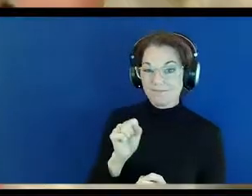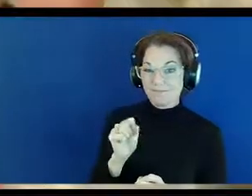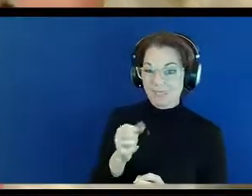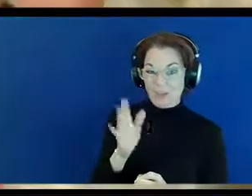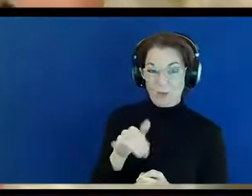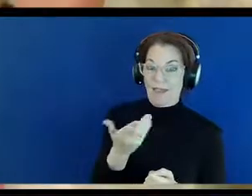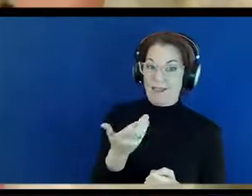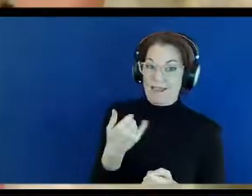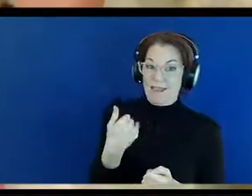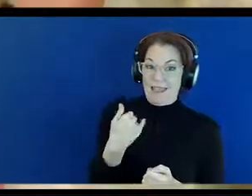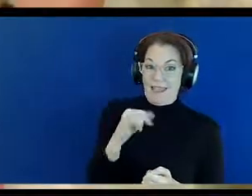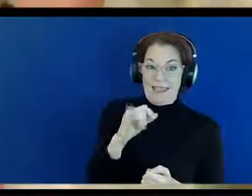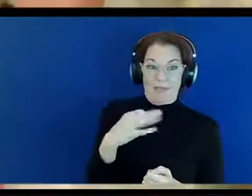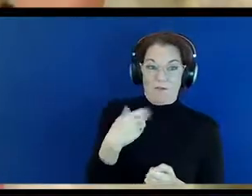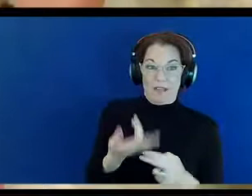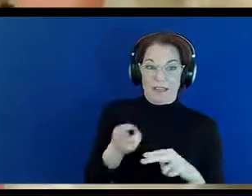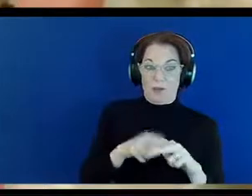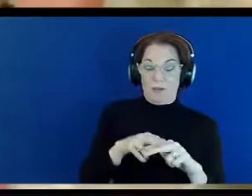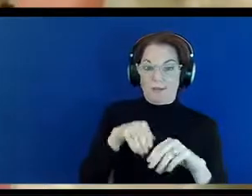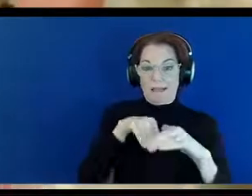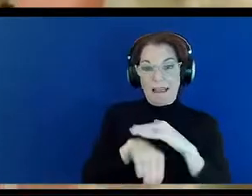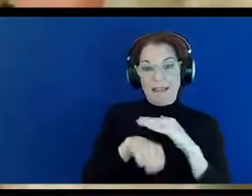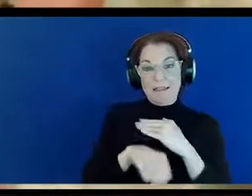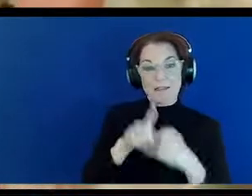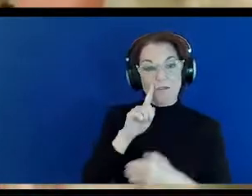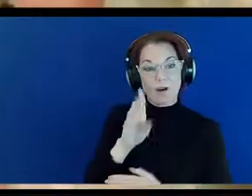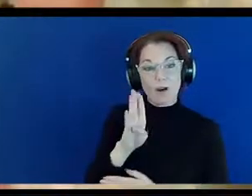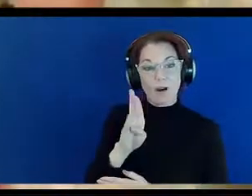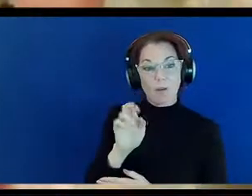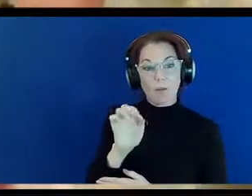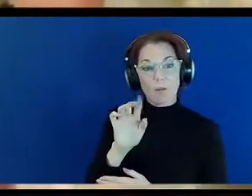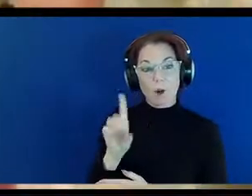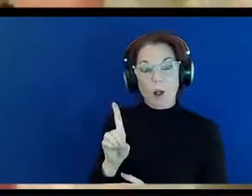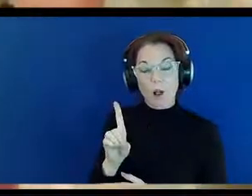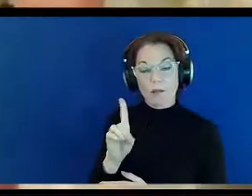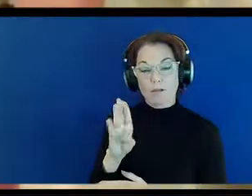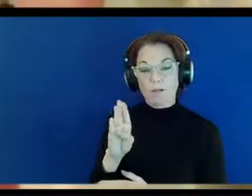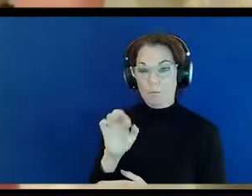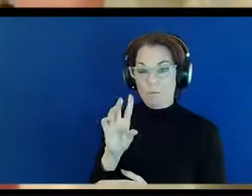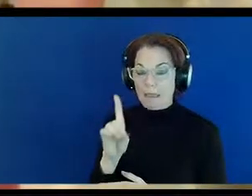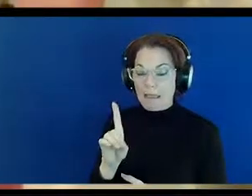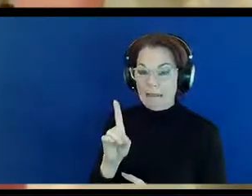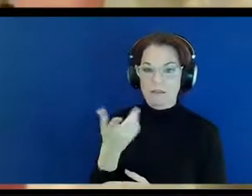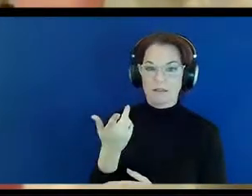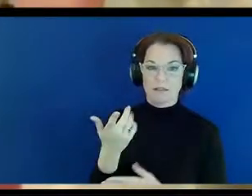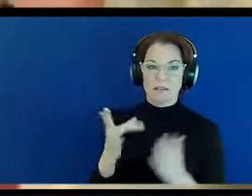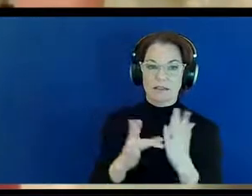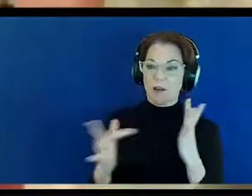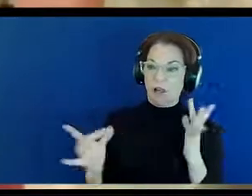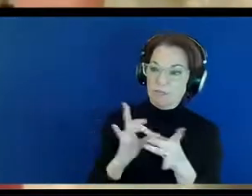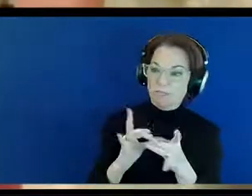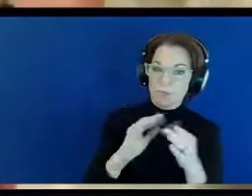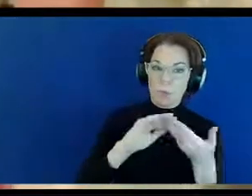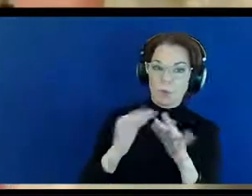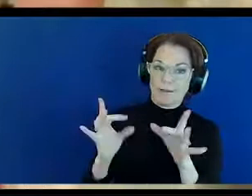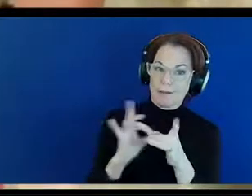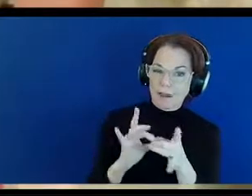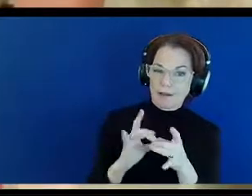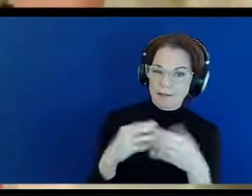broadband and telemedicine and visitation, community, other kinds of engagement really important. Thank you so much. I yield